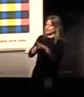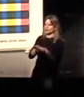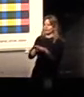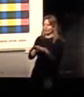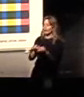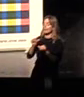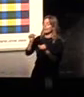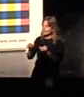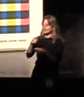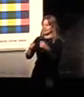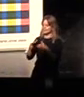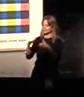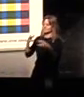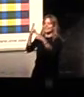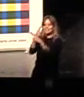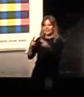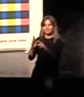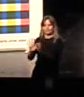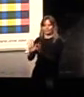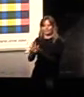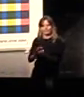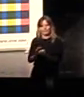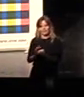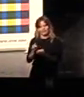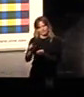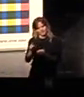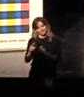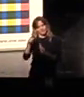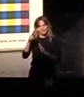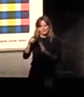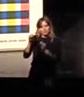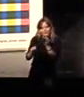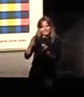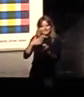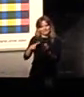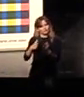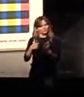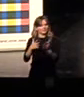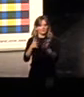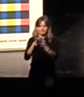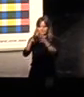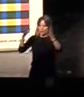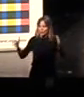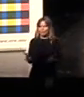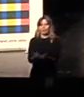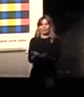internationaal de herfst publiek om lily multilevel het global en er continentals keel en of